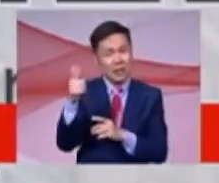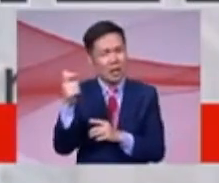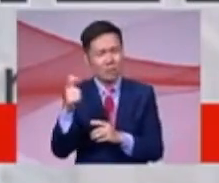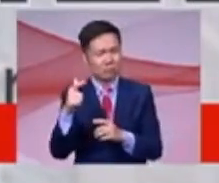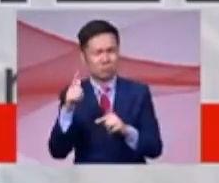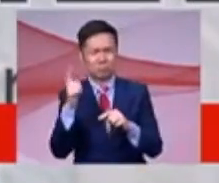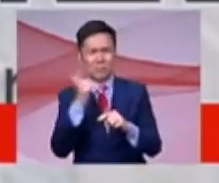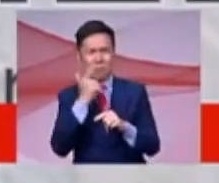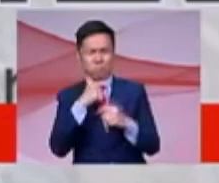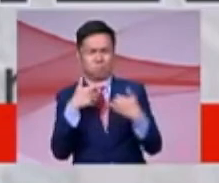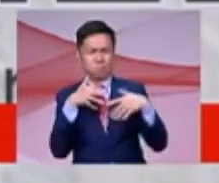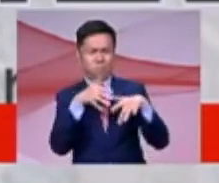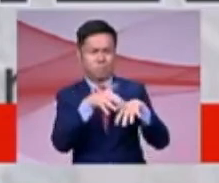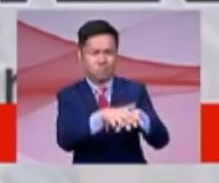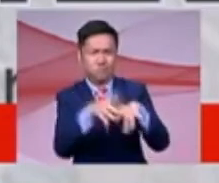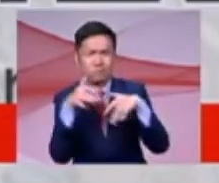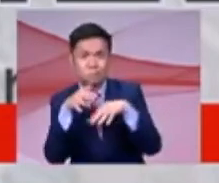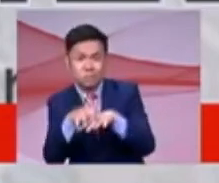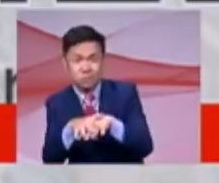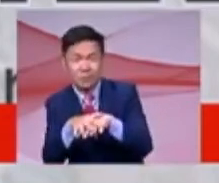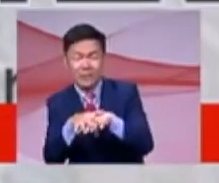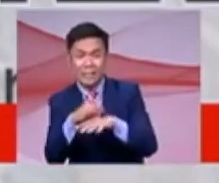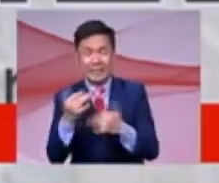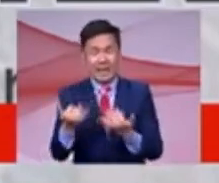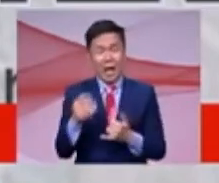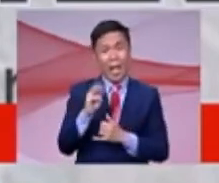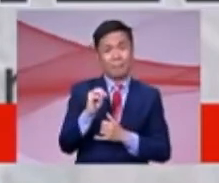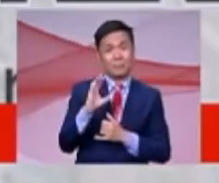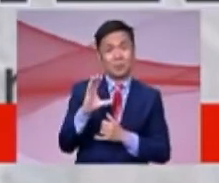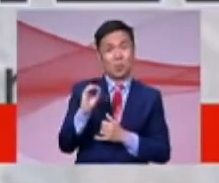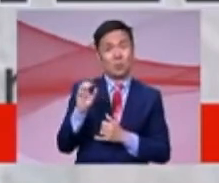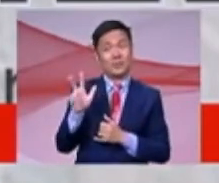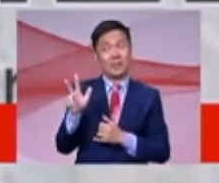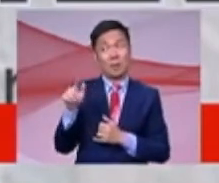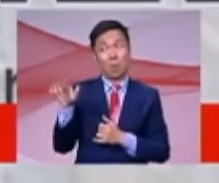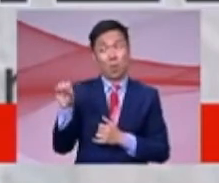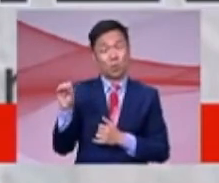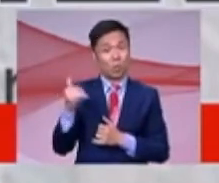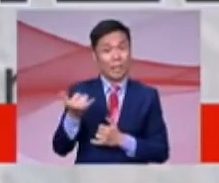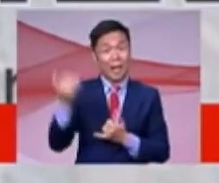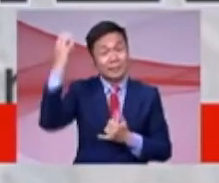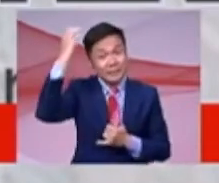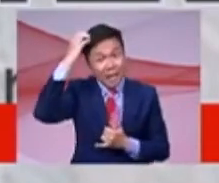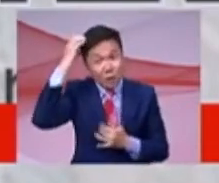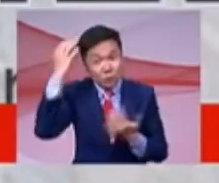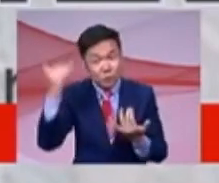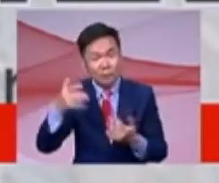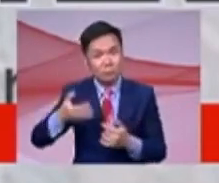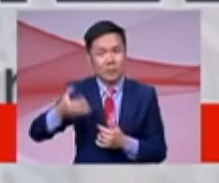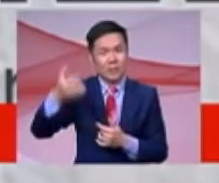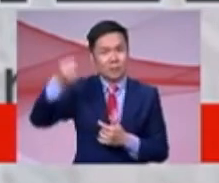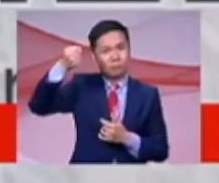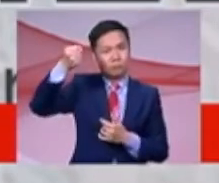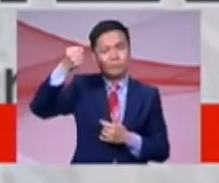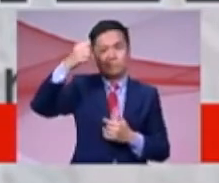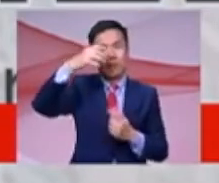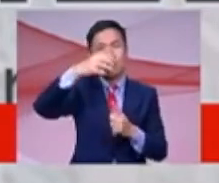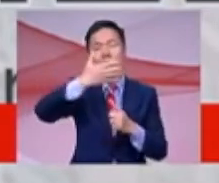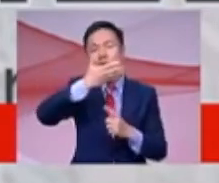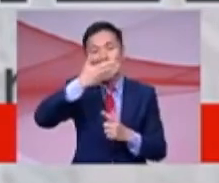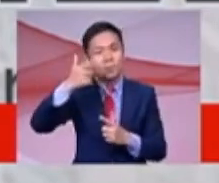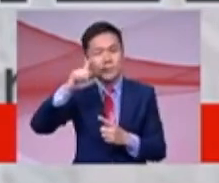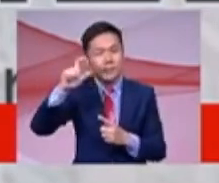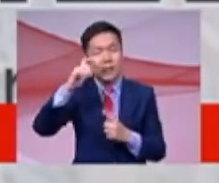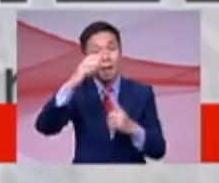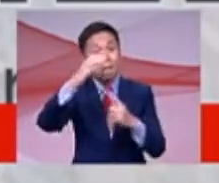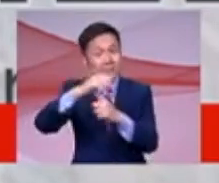everything. Taking into consideration under the MCO 3.0, Selangor have already suspended the bazaars, but KL are